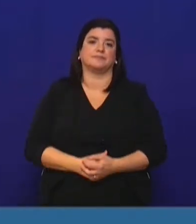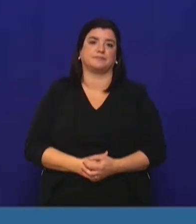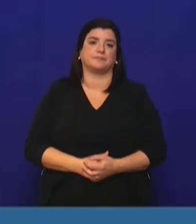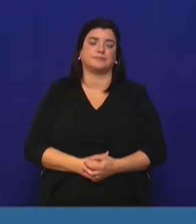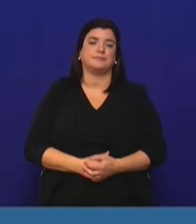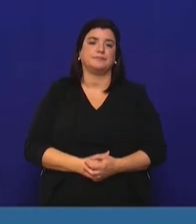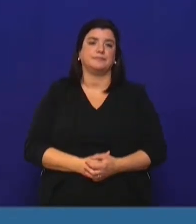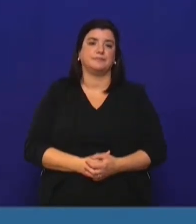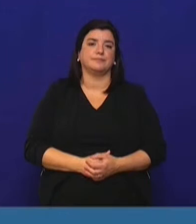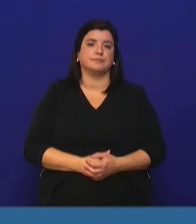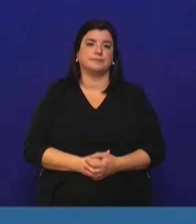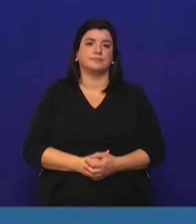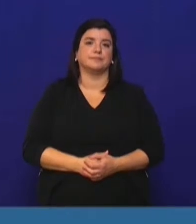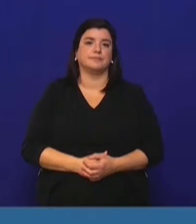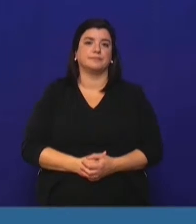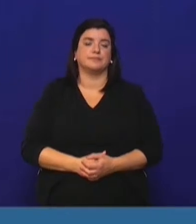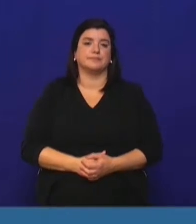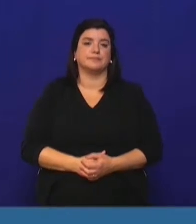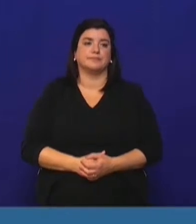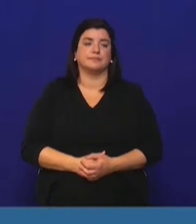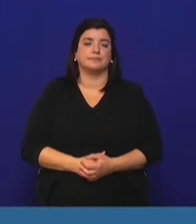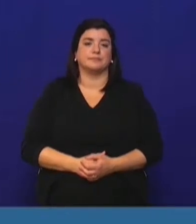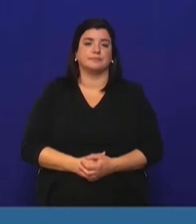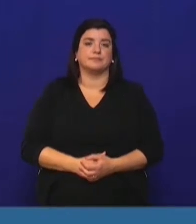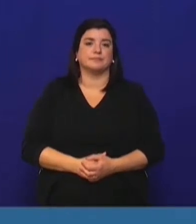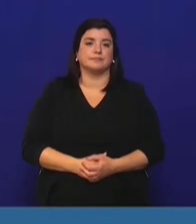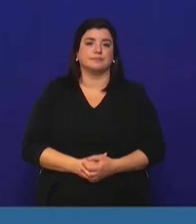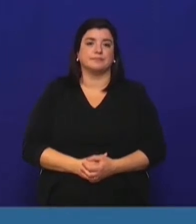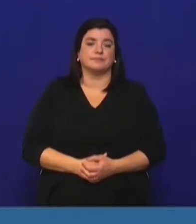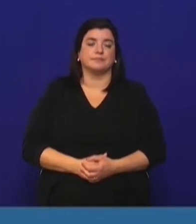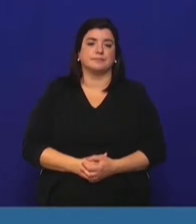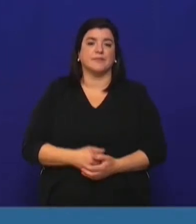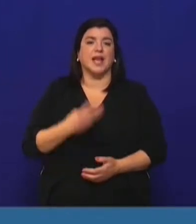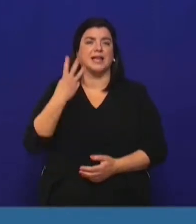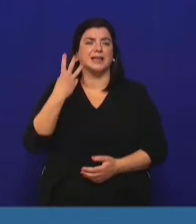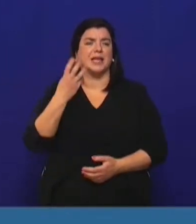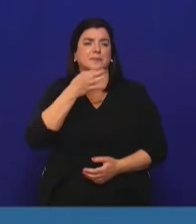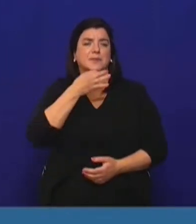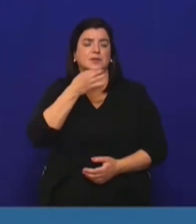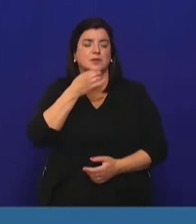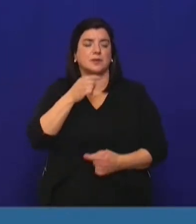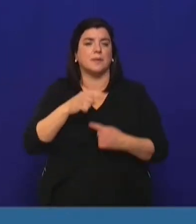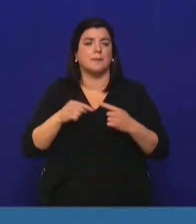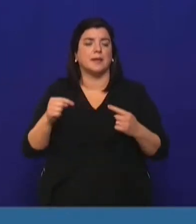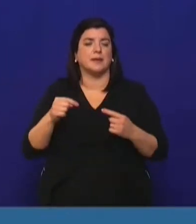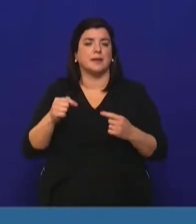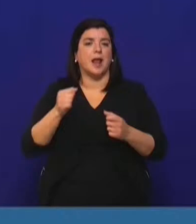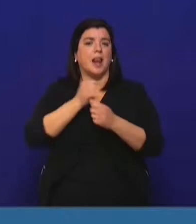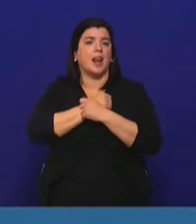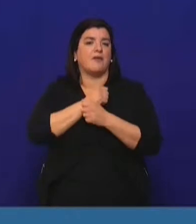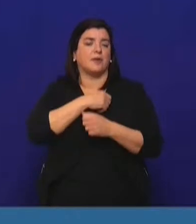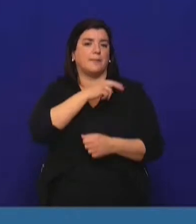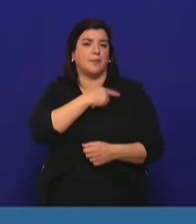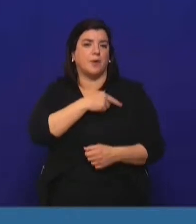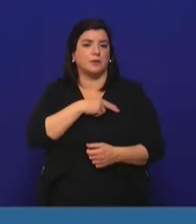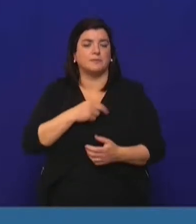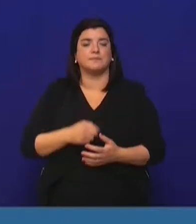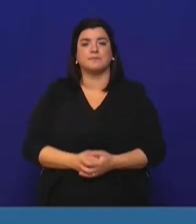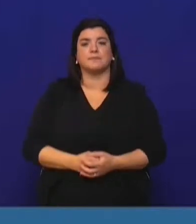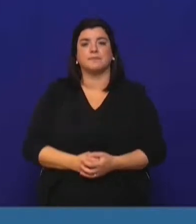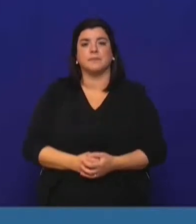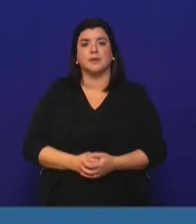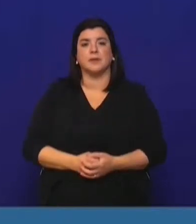Good afternoon, Professor Gauci. Sam Vasallo, Loving Malta. I have 3 questions. Is the government considering allowing GPs and family doctors